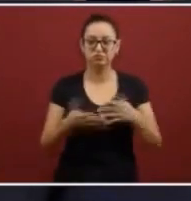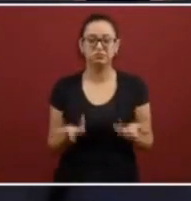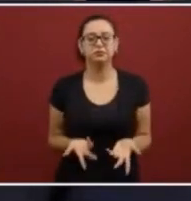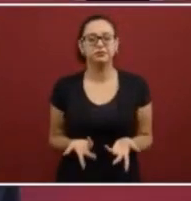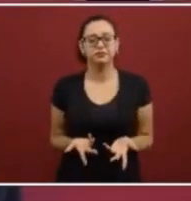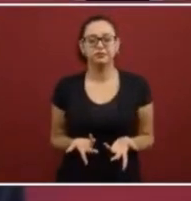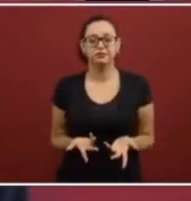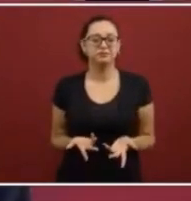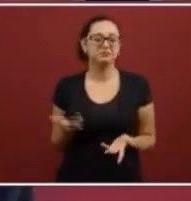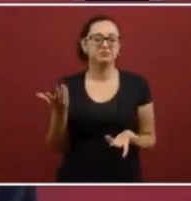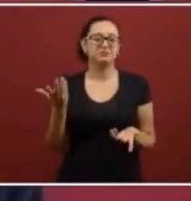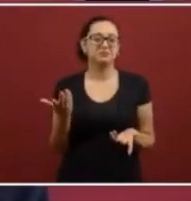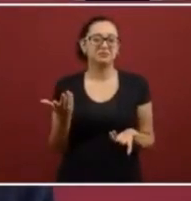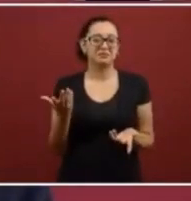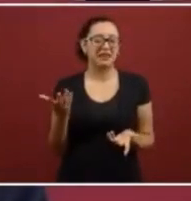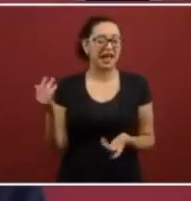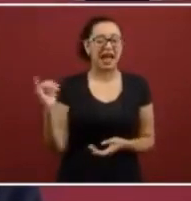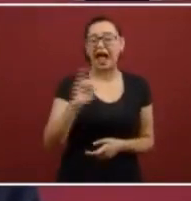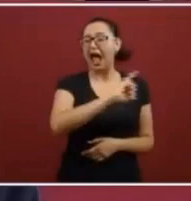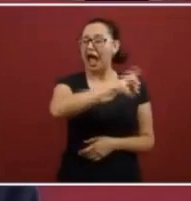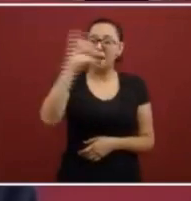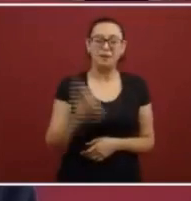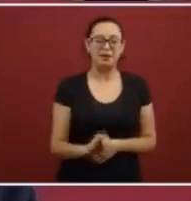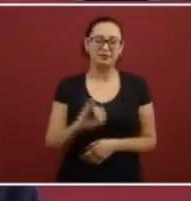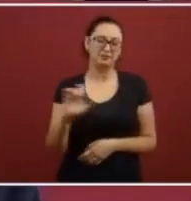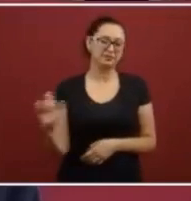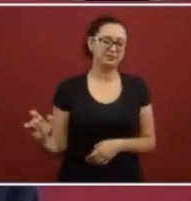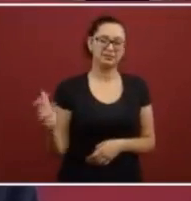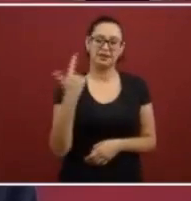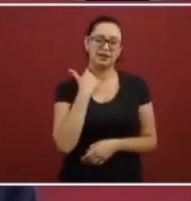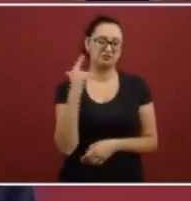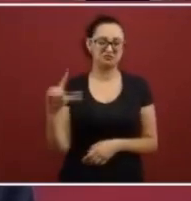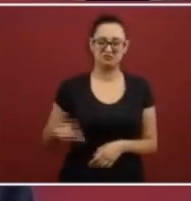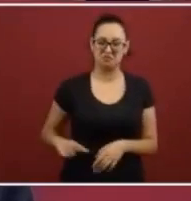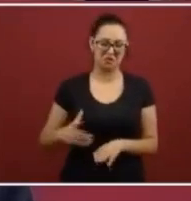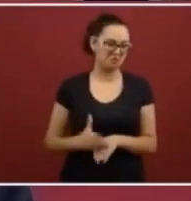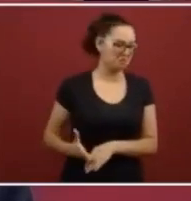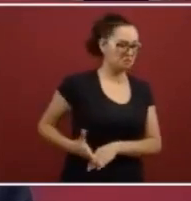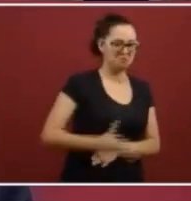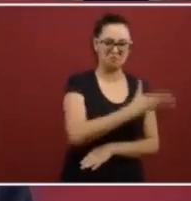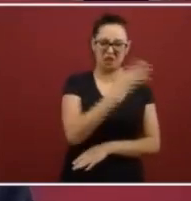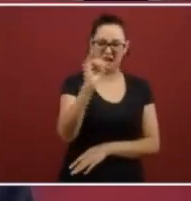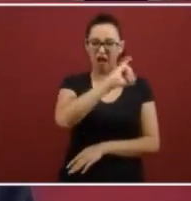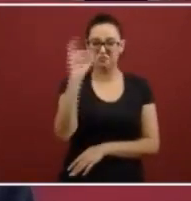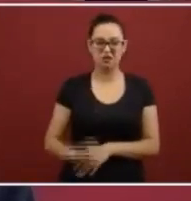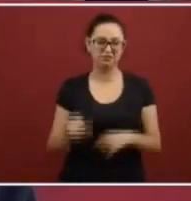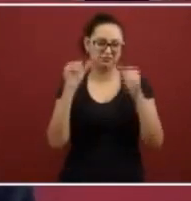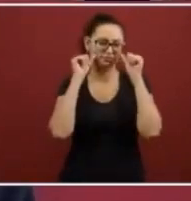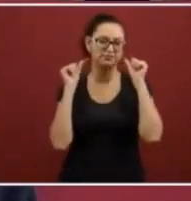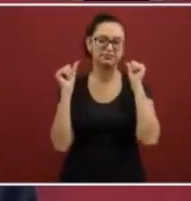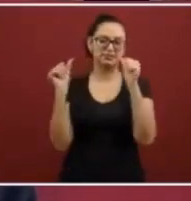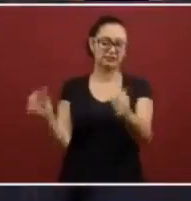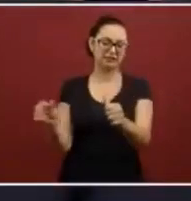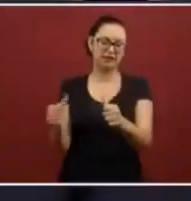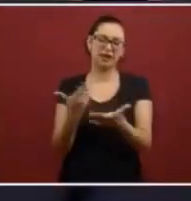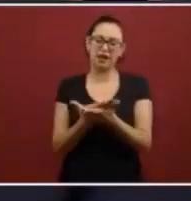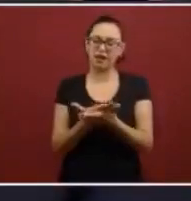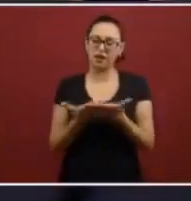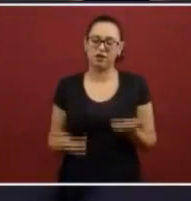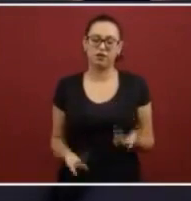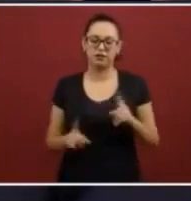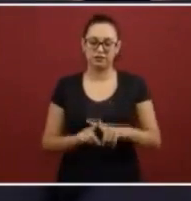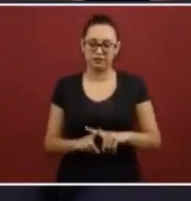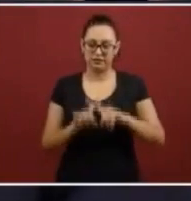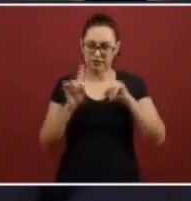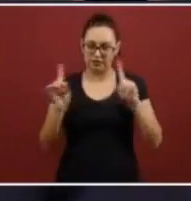siquiera lo contempló nunca. they didn't la mal even llamada think reforma. about it when they were doing their Ahora es distinto. education